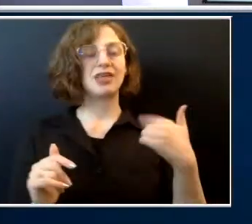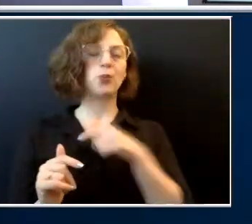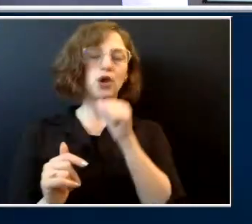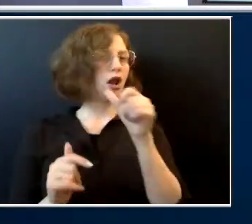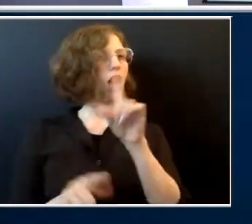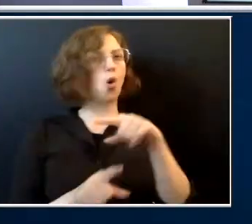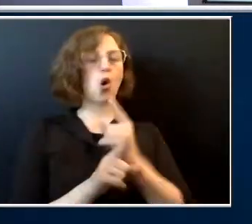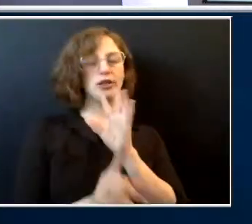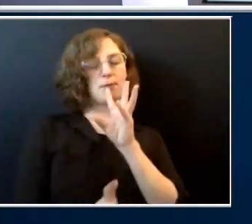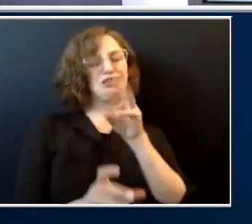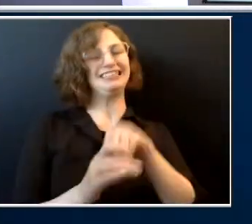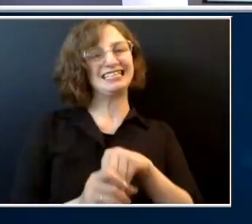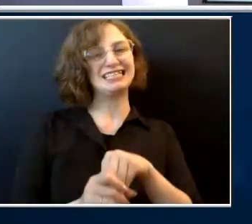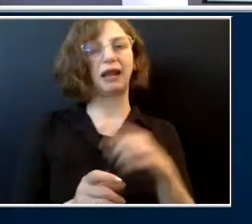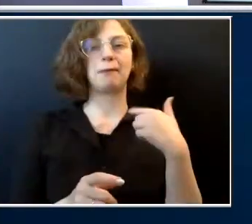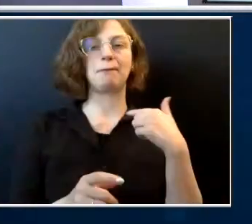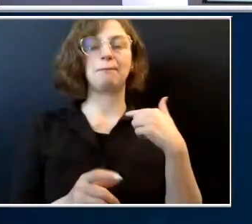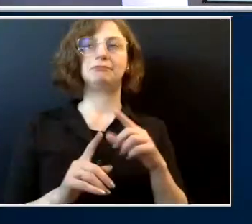future there?